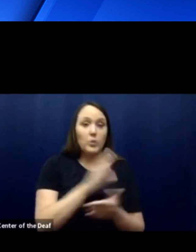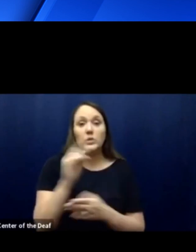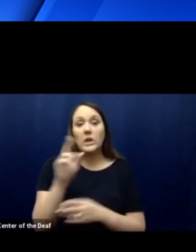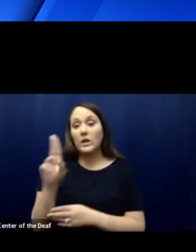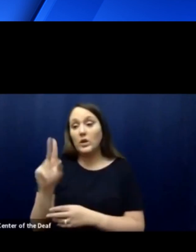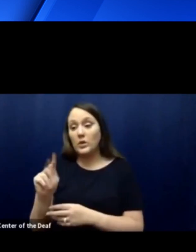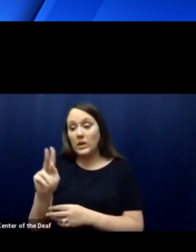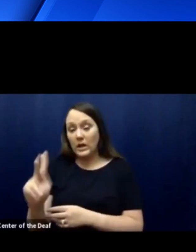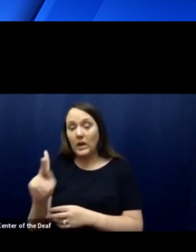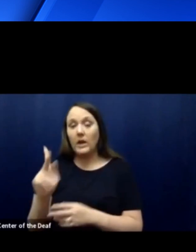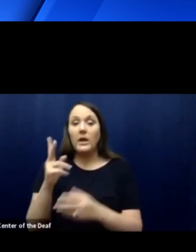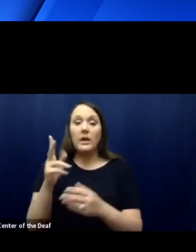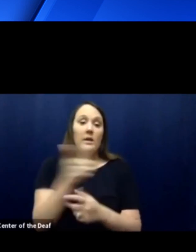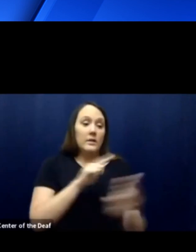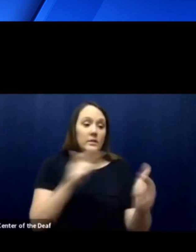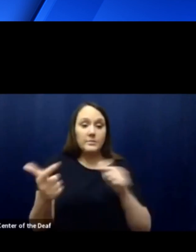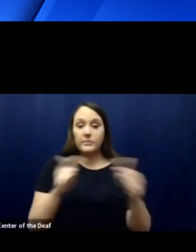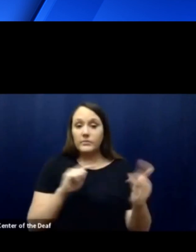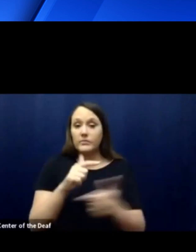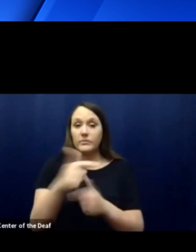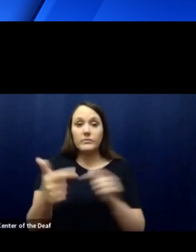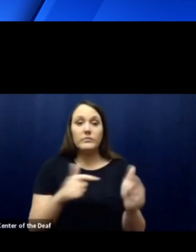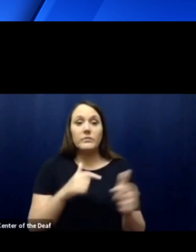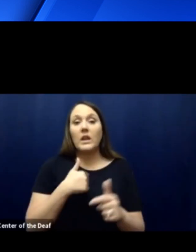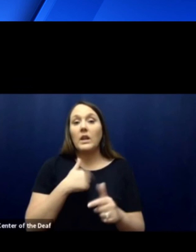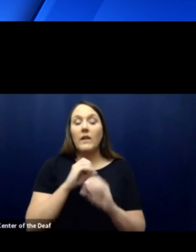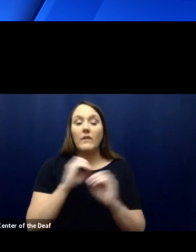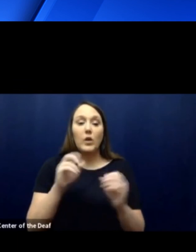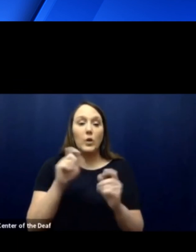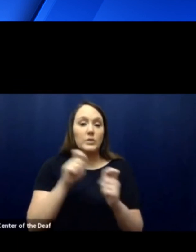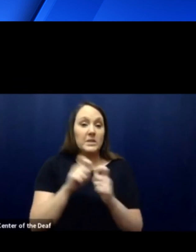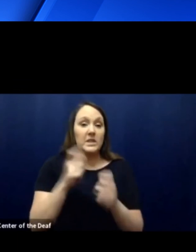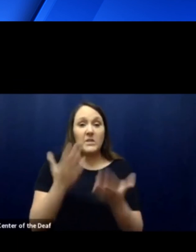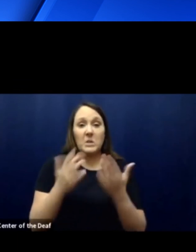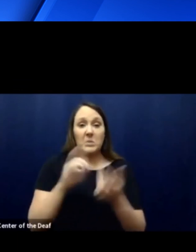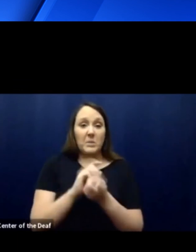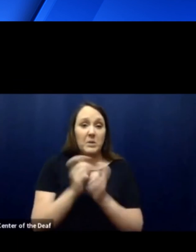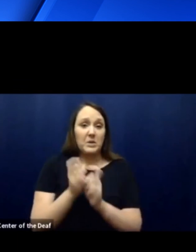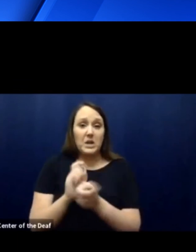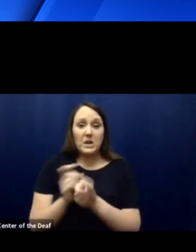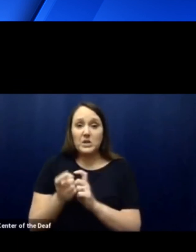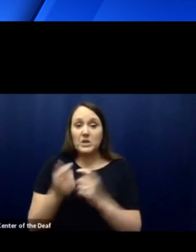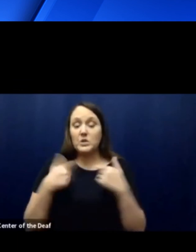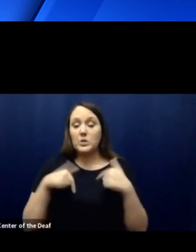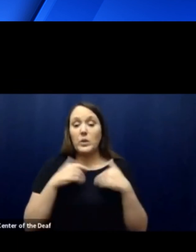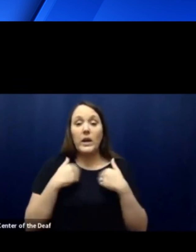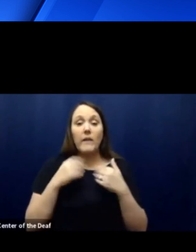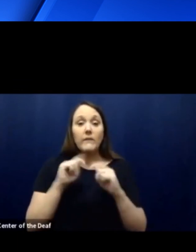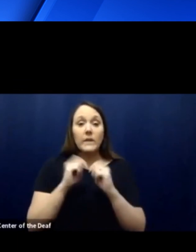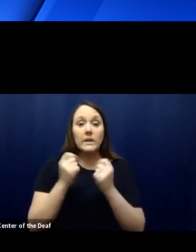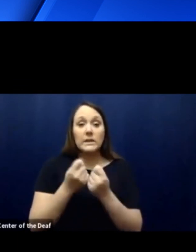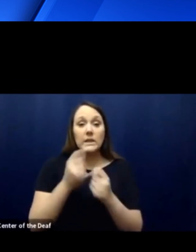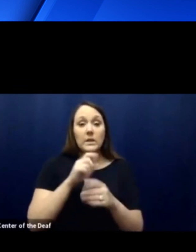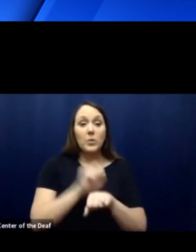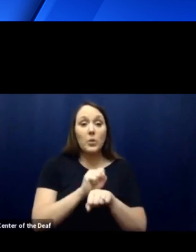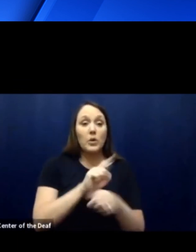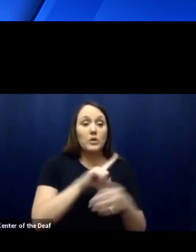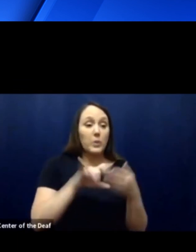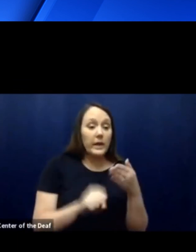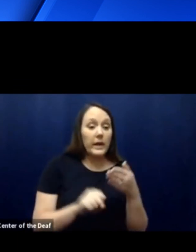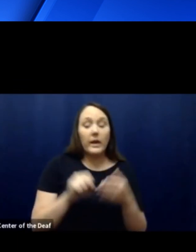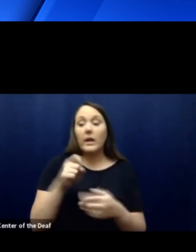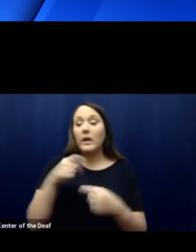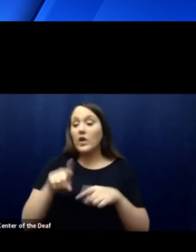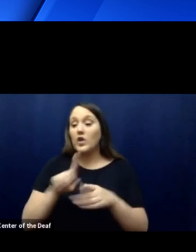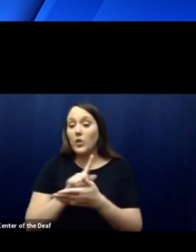So I don't have specifics on that. It probably changes based on, so we have teams that work weekends, we have teams that work during the